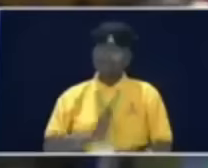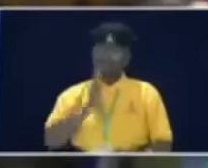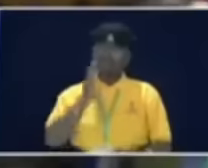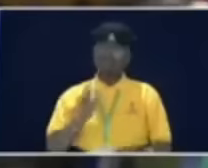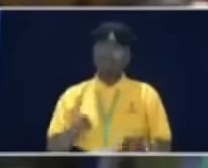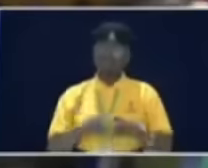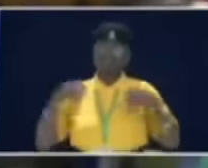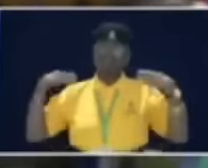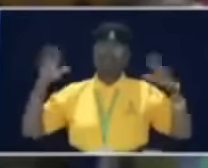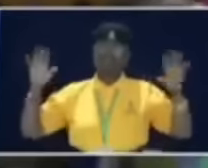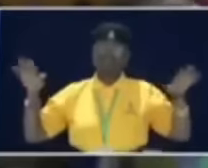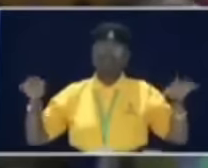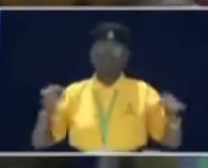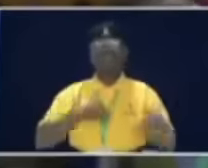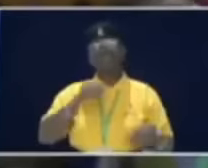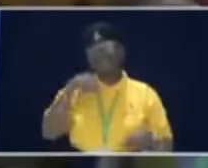dove." I said, "Yes, sir.